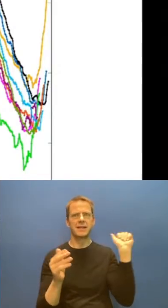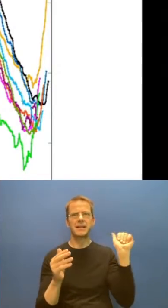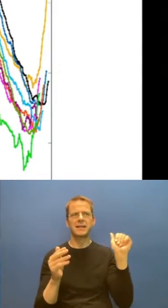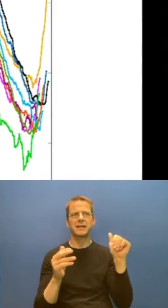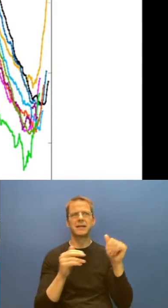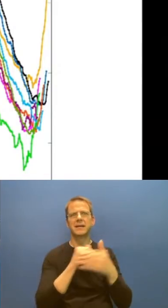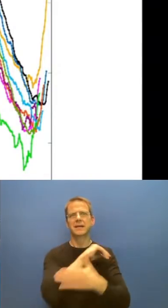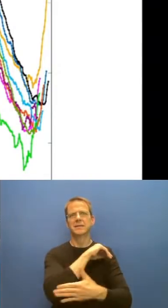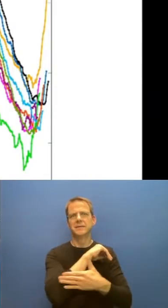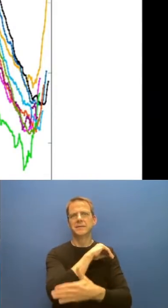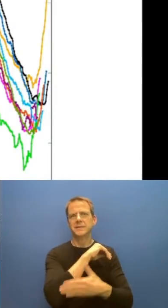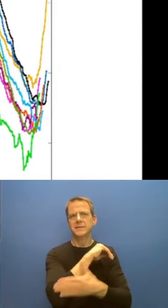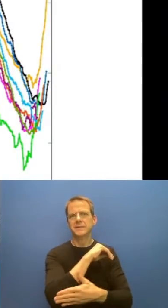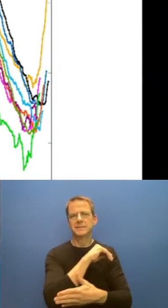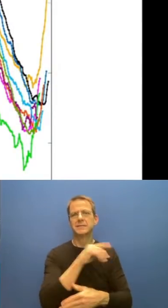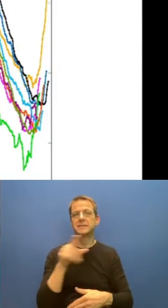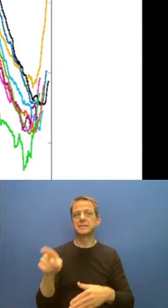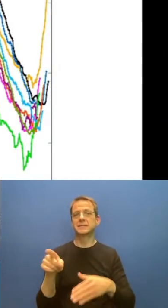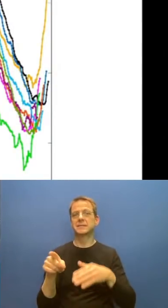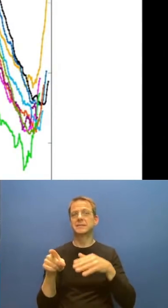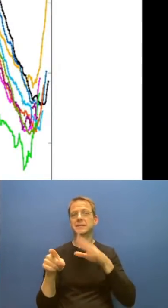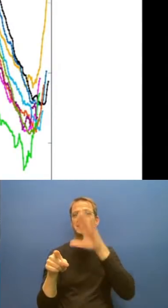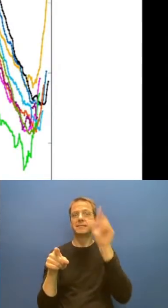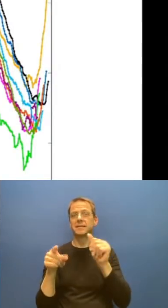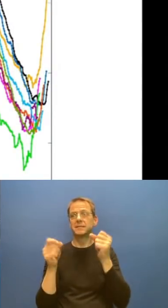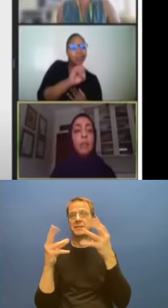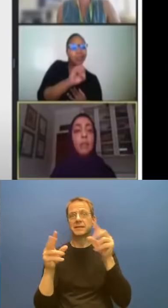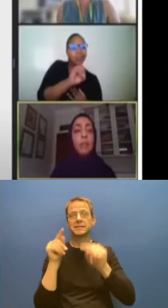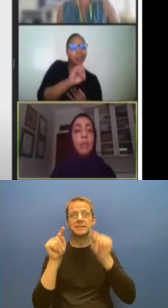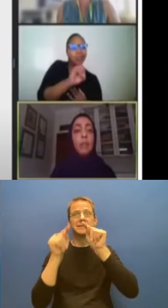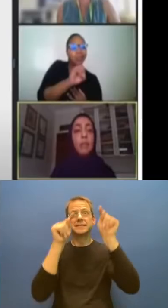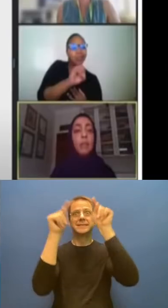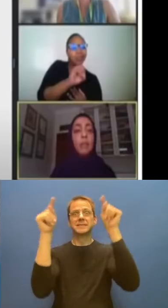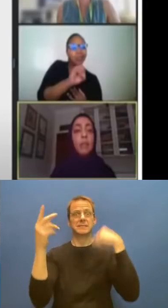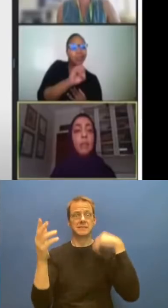system in South Africa that we even know any of this data. Next slide, please.